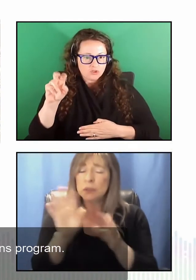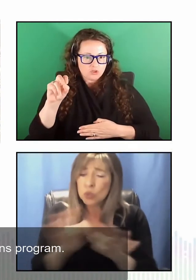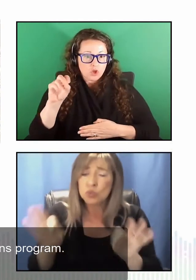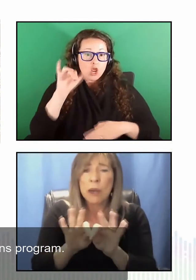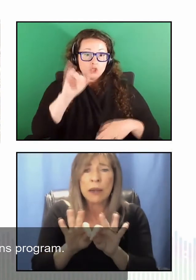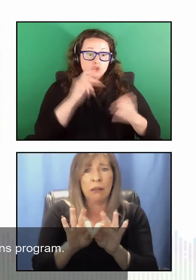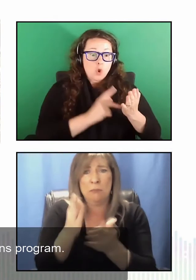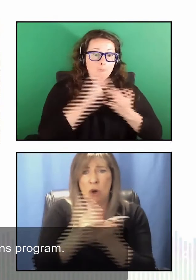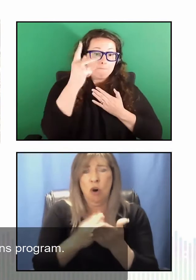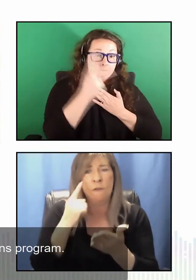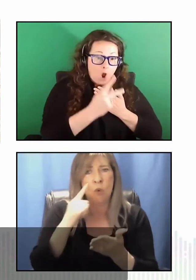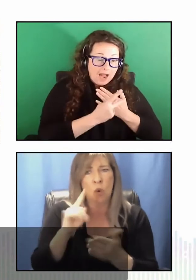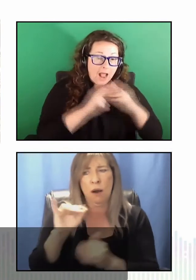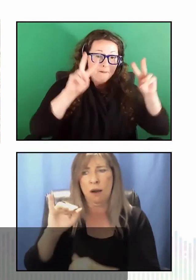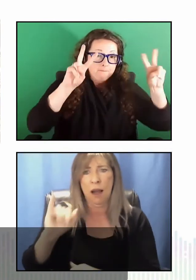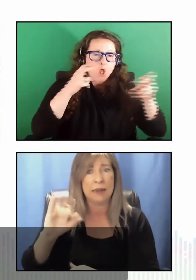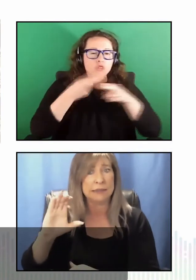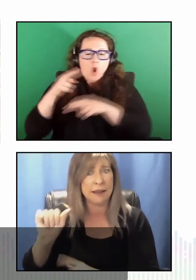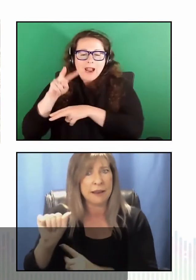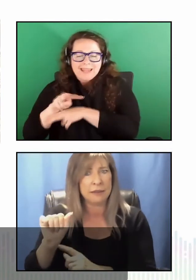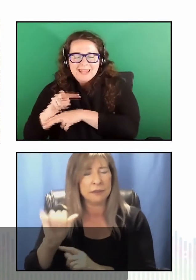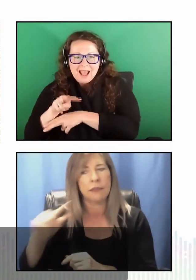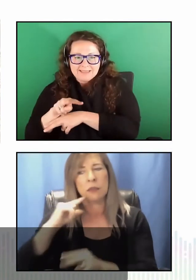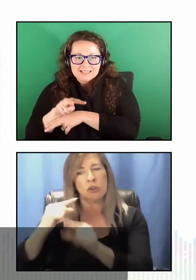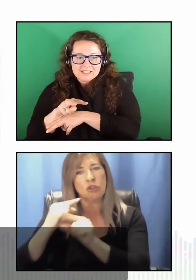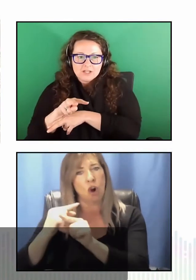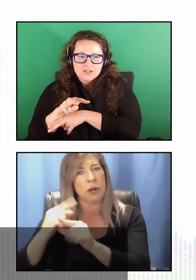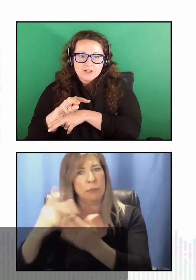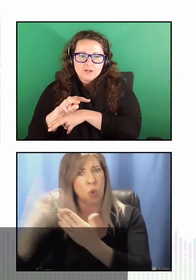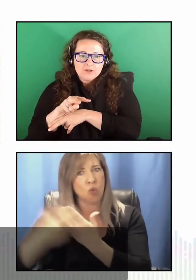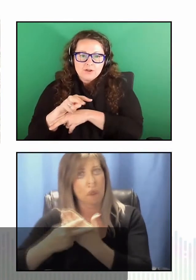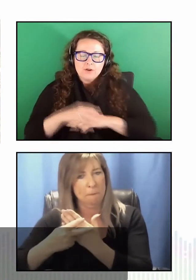These have diverse names: Coastal Watchmen.